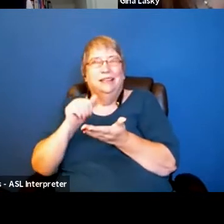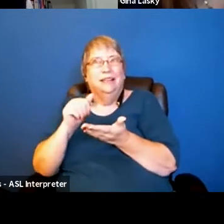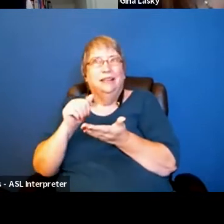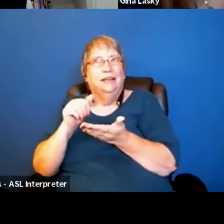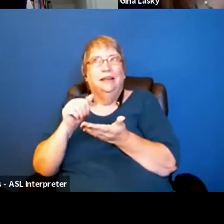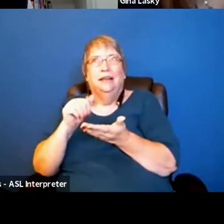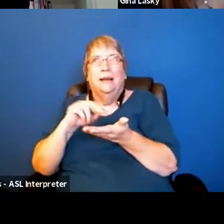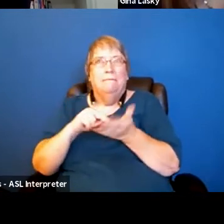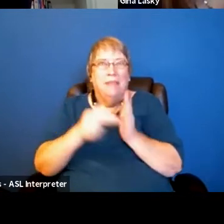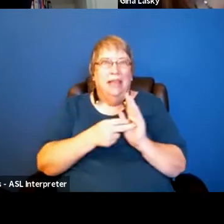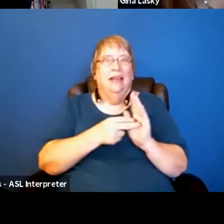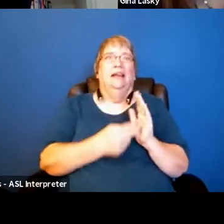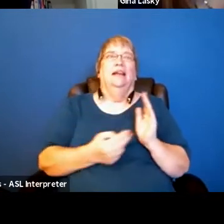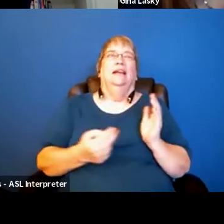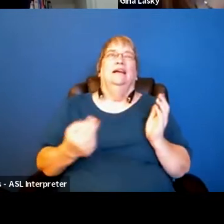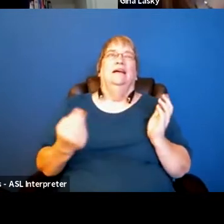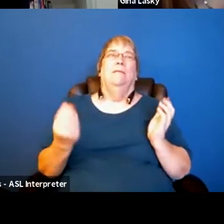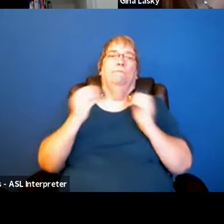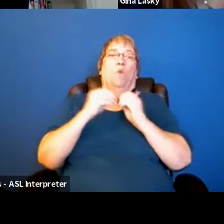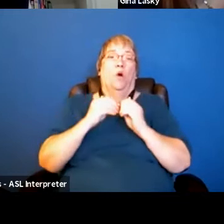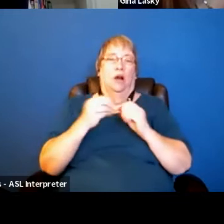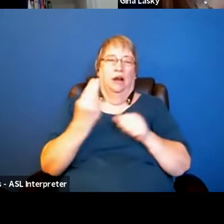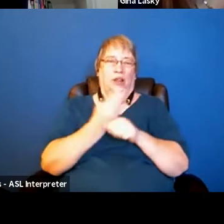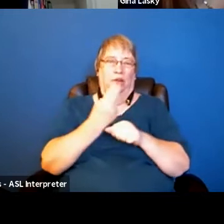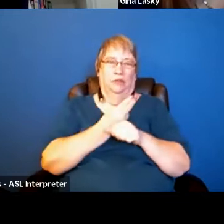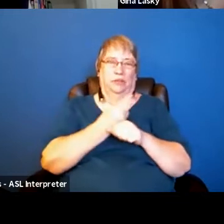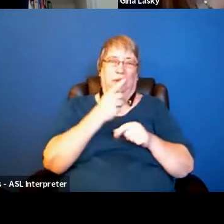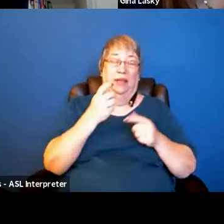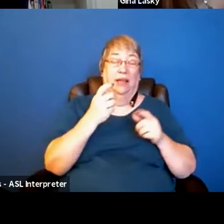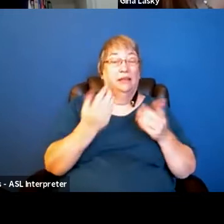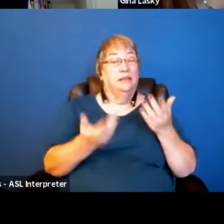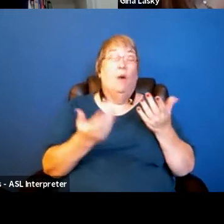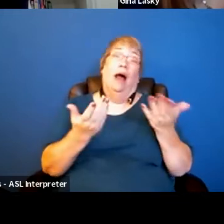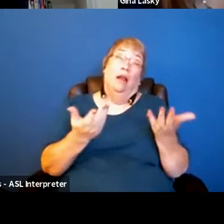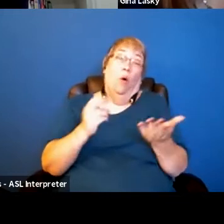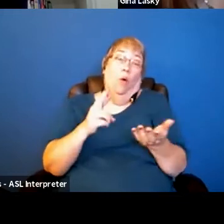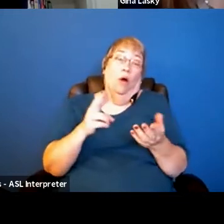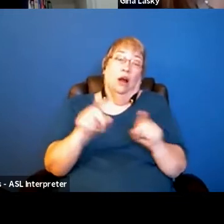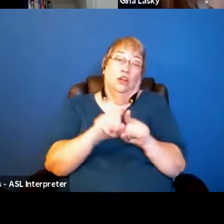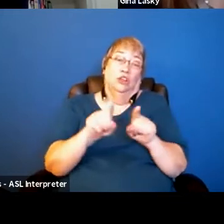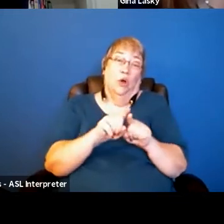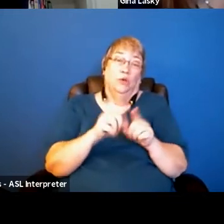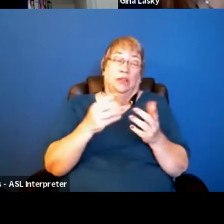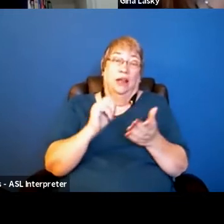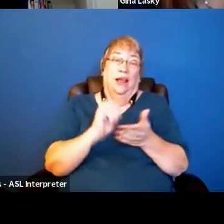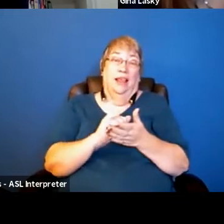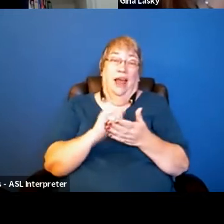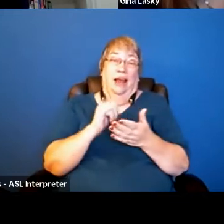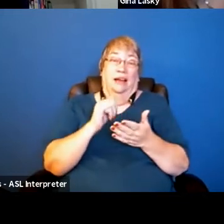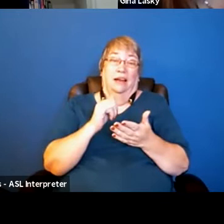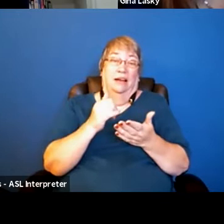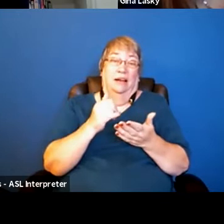is not driving the use on its own, that perhaps it's also an indication of the availability of more